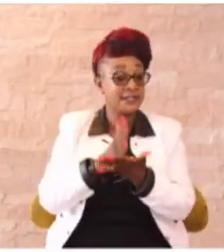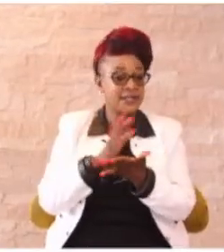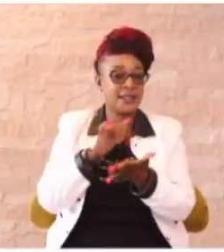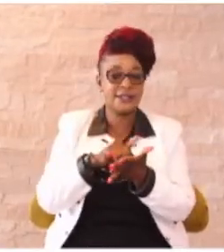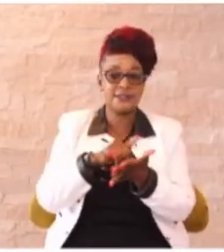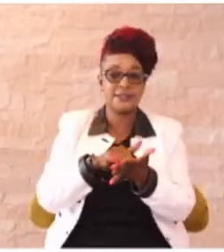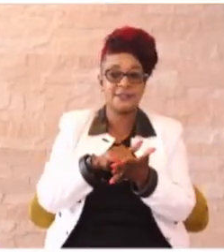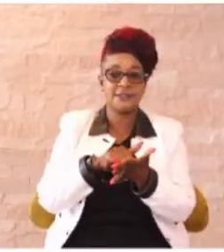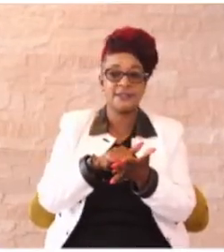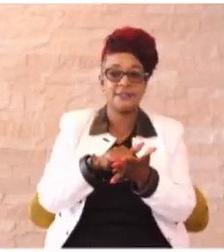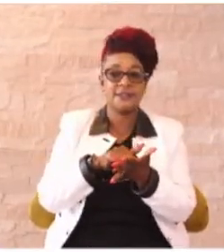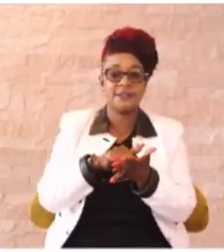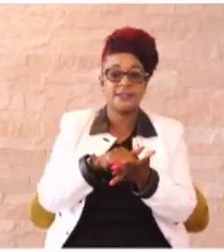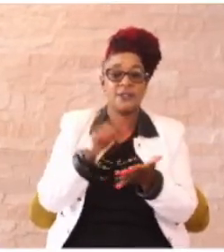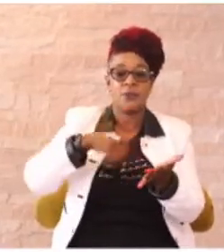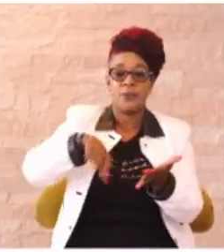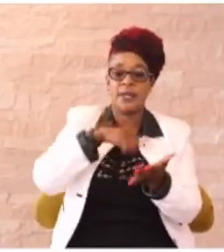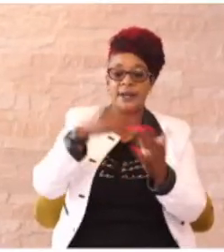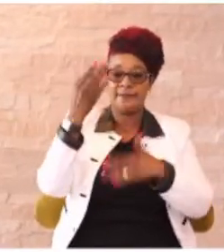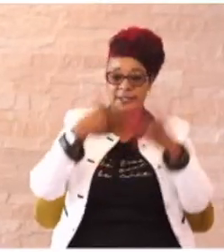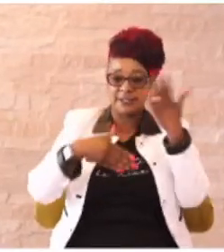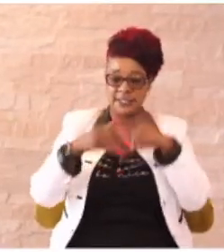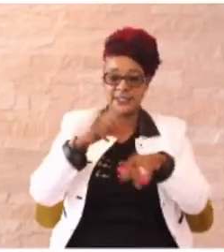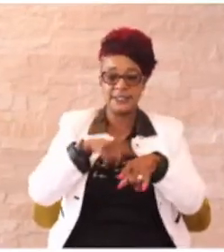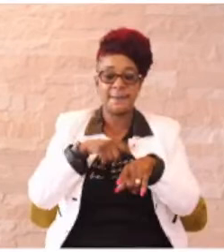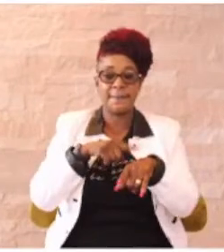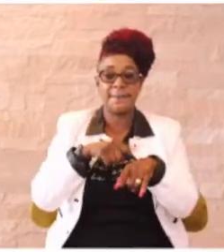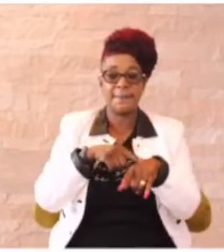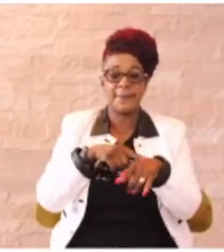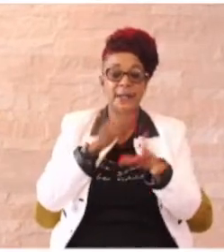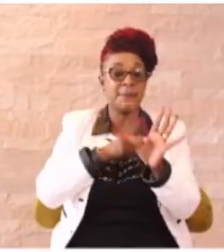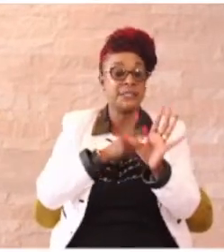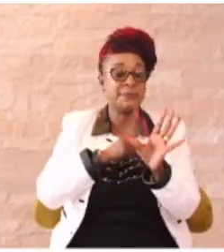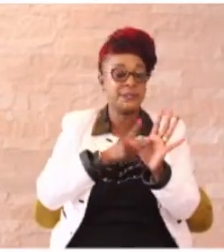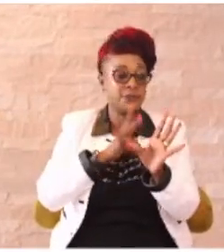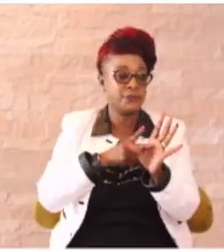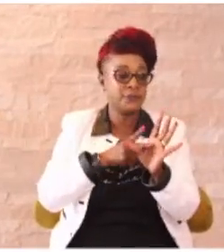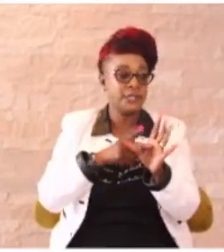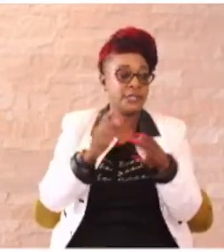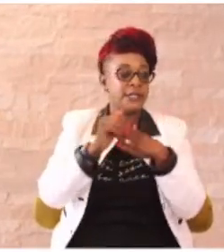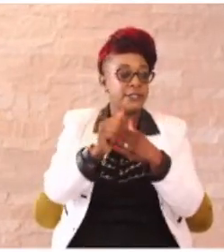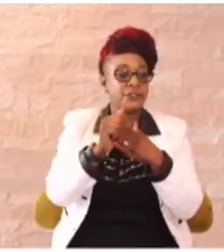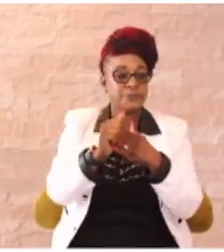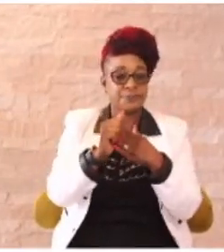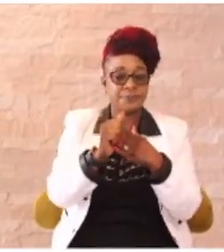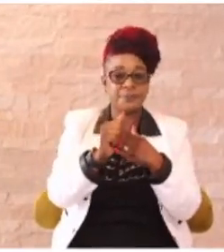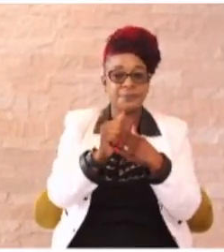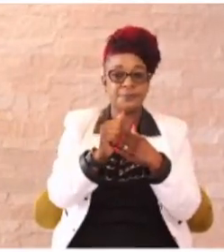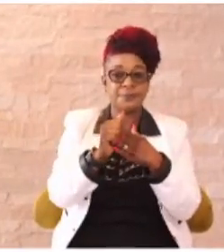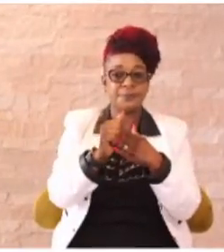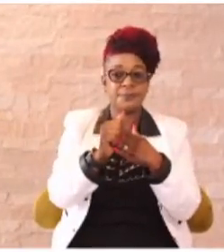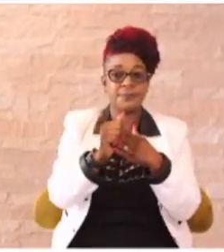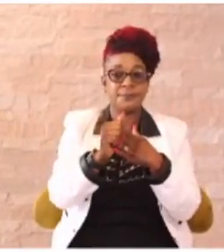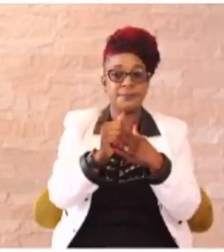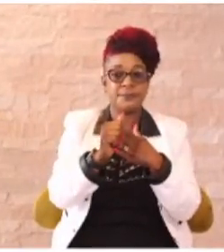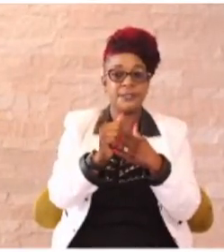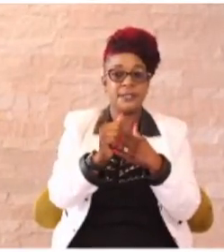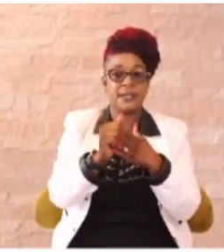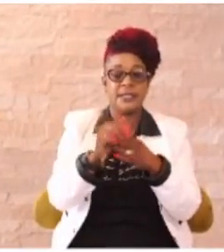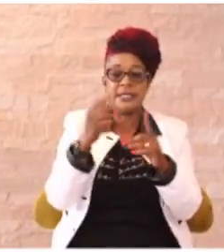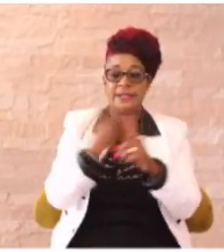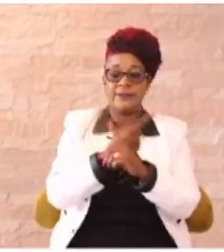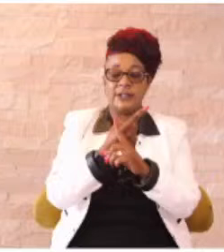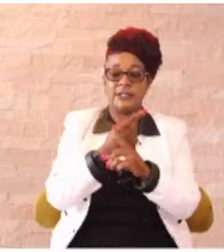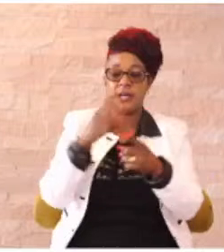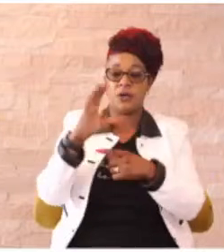we are facing when it comes to women participation in leadership and the different